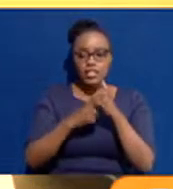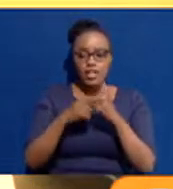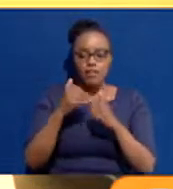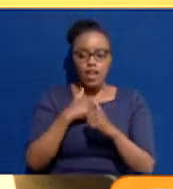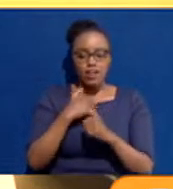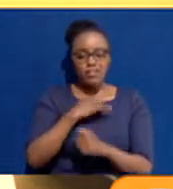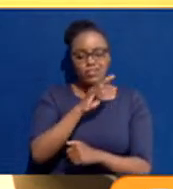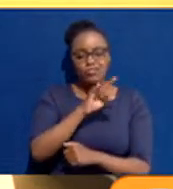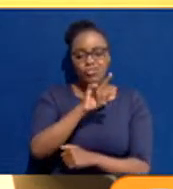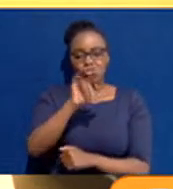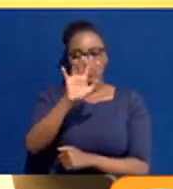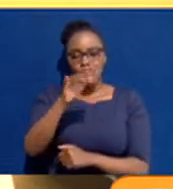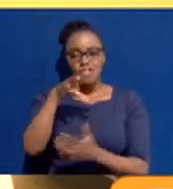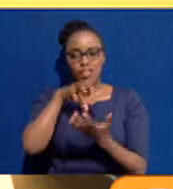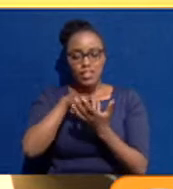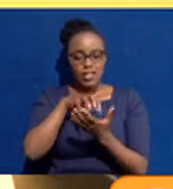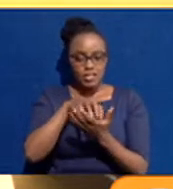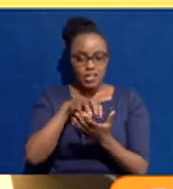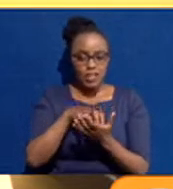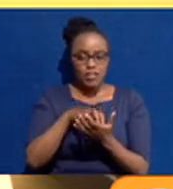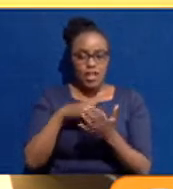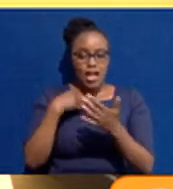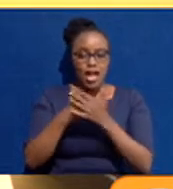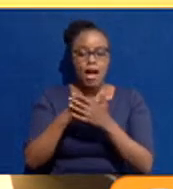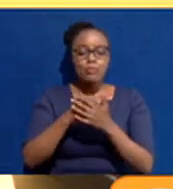cases, and till